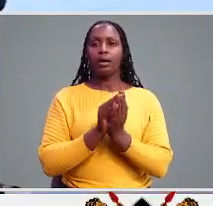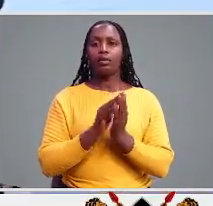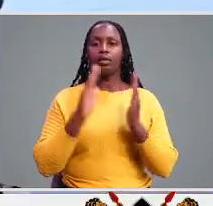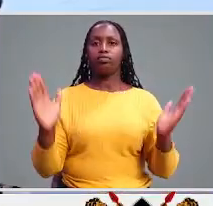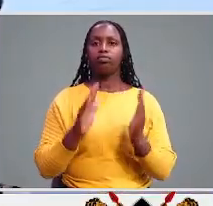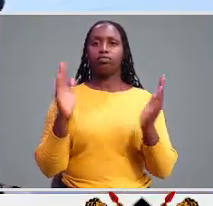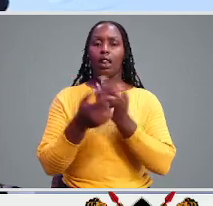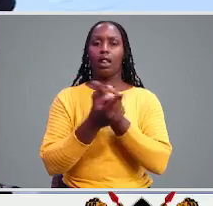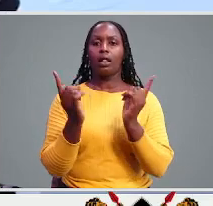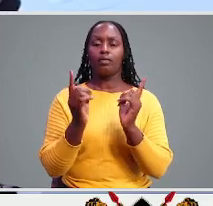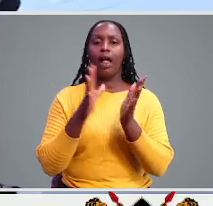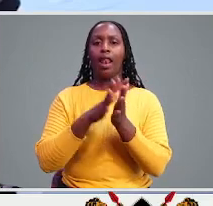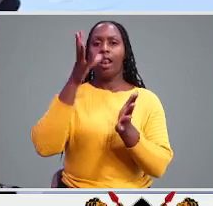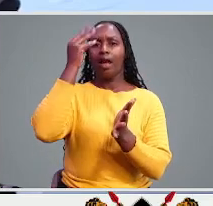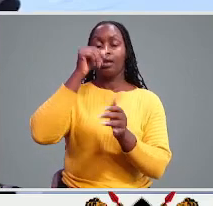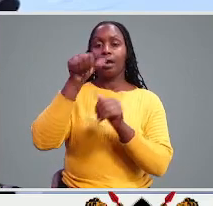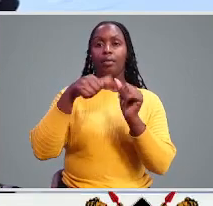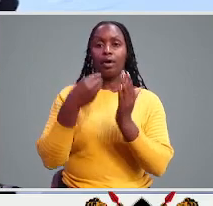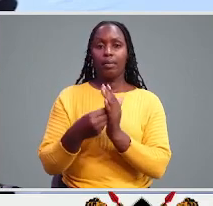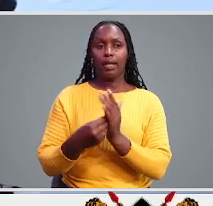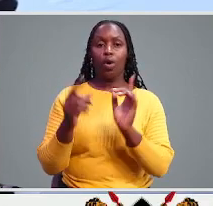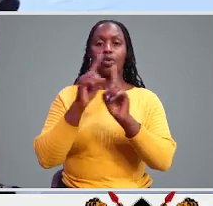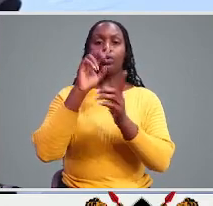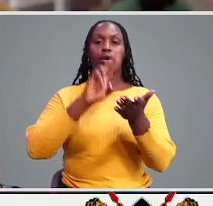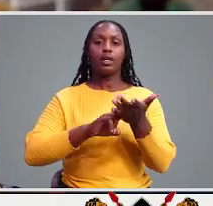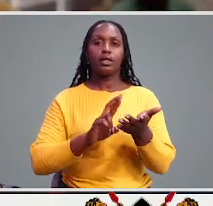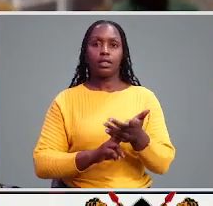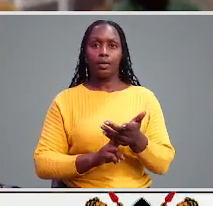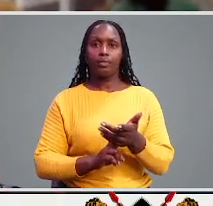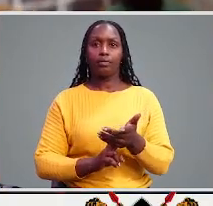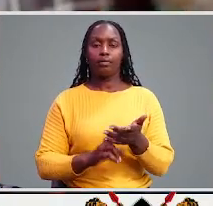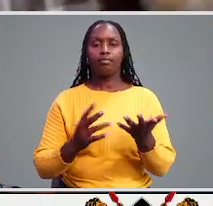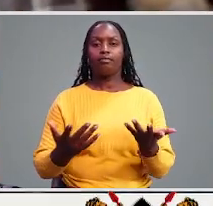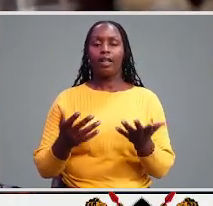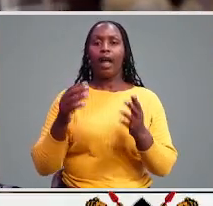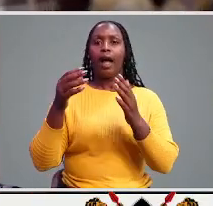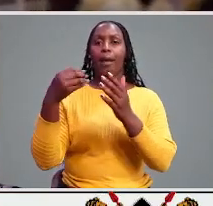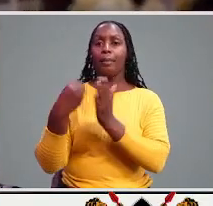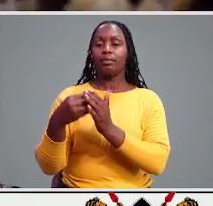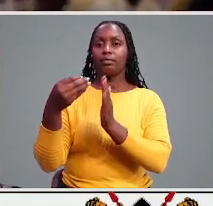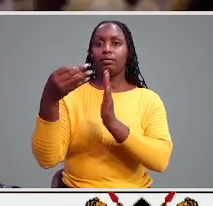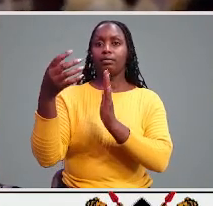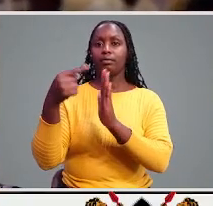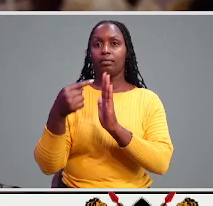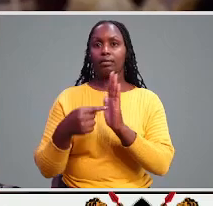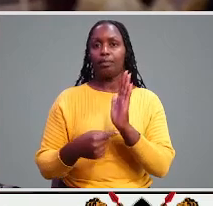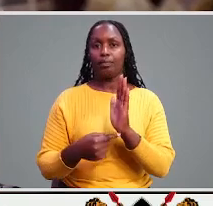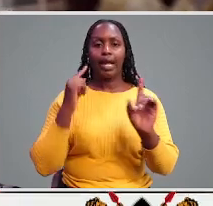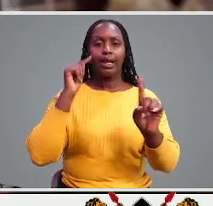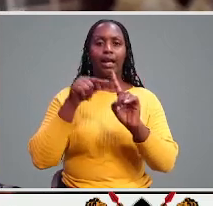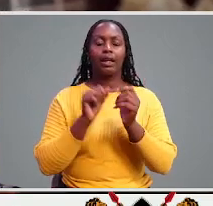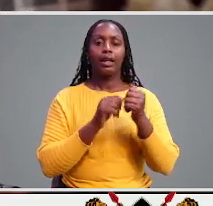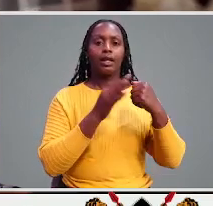ujuzi wa kifedha kwa kujisajili katika apu ya simu ya YEA. This account ideally targets those aged between 18 to